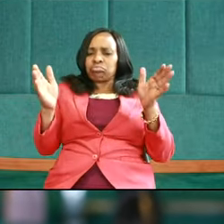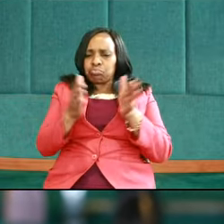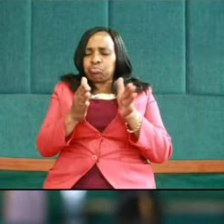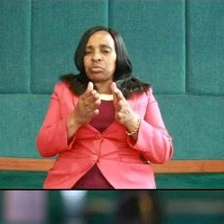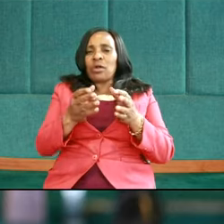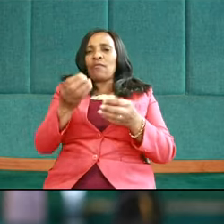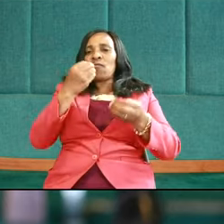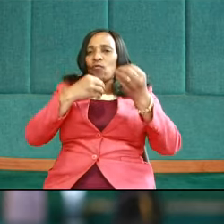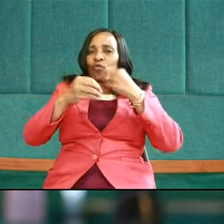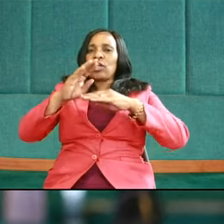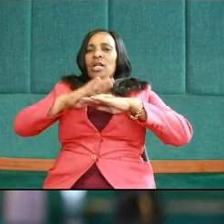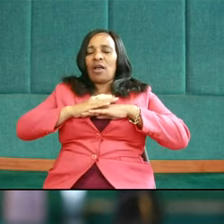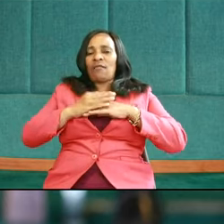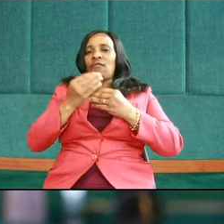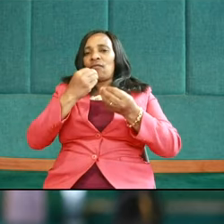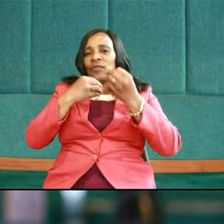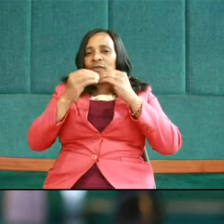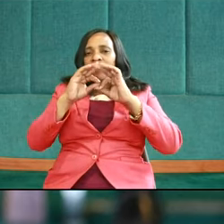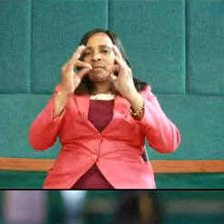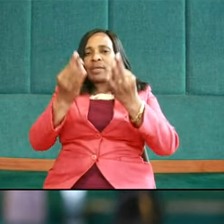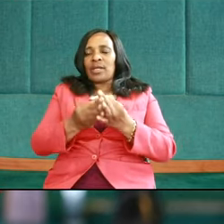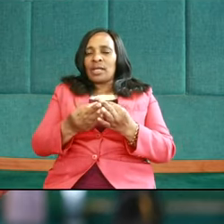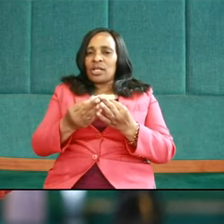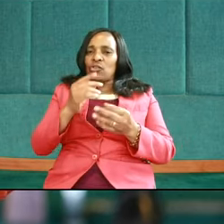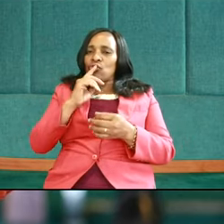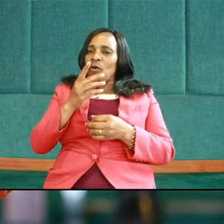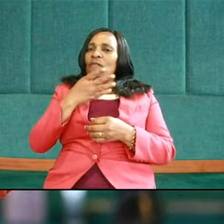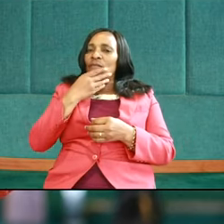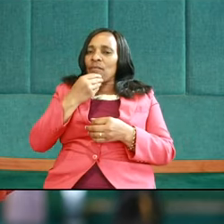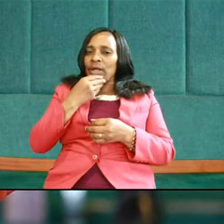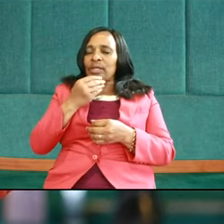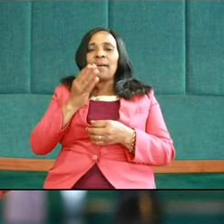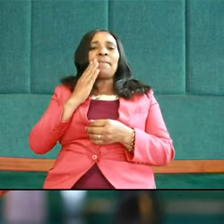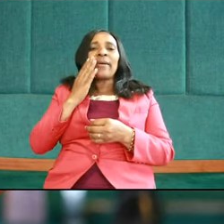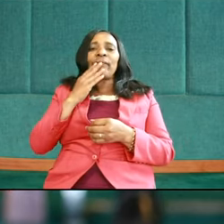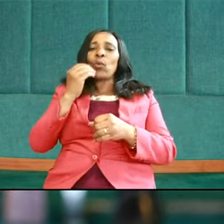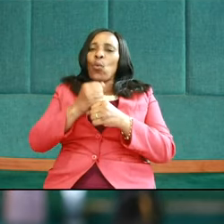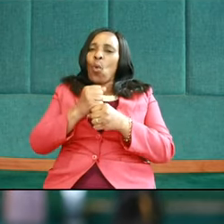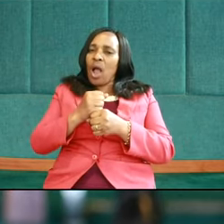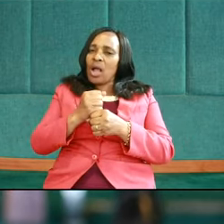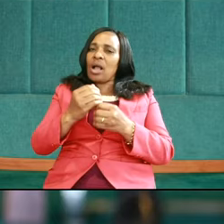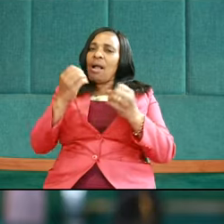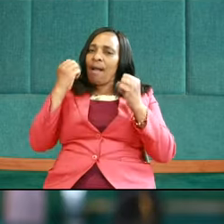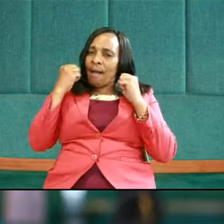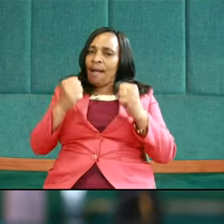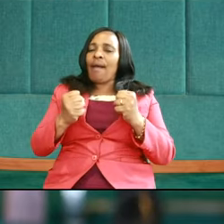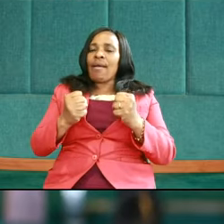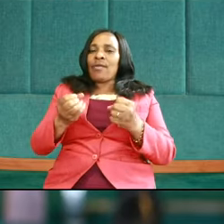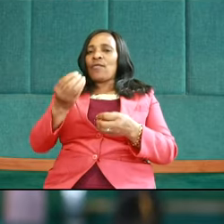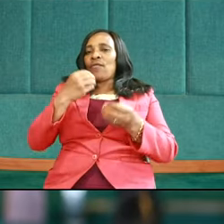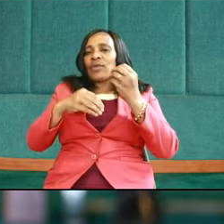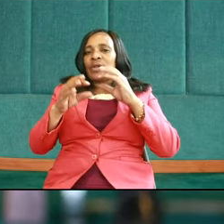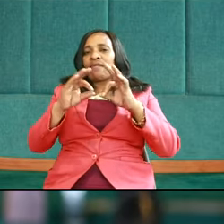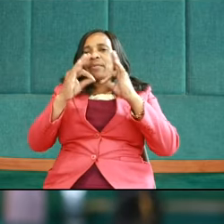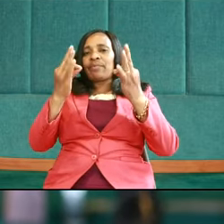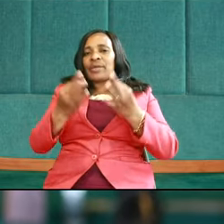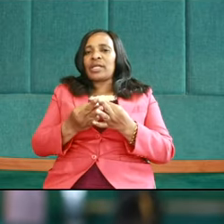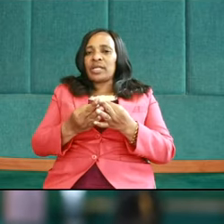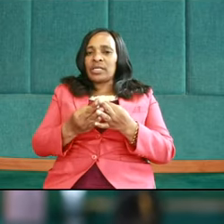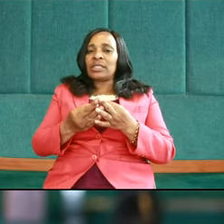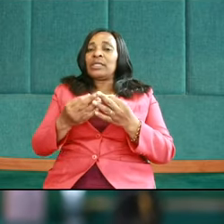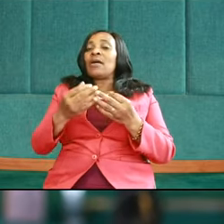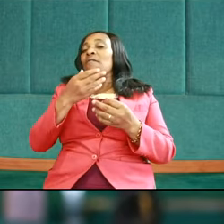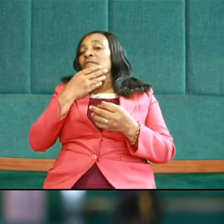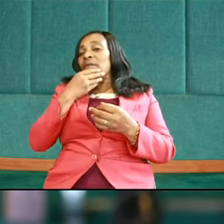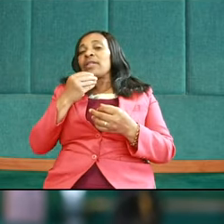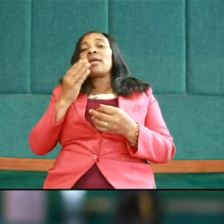to feed her family. So, father and mother had to work extra hard to feed the family. Father and mother